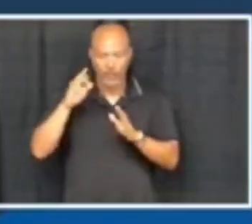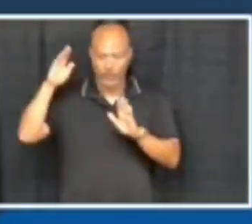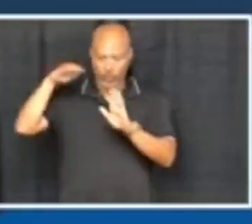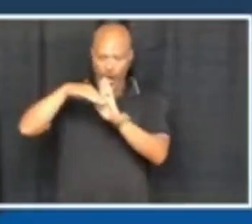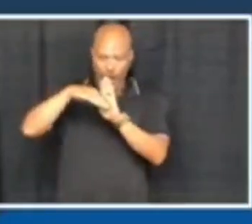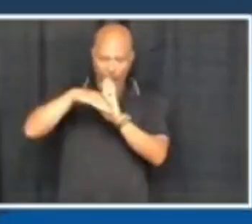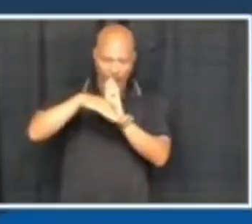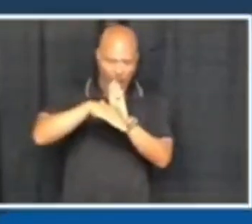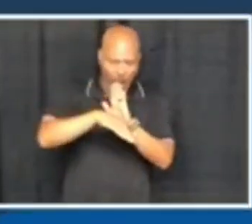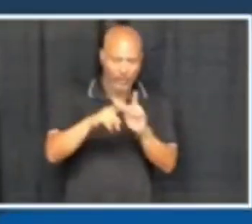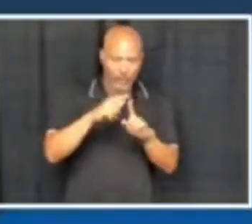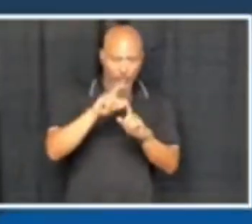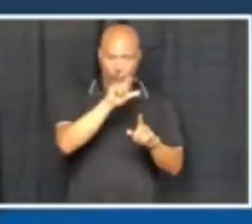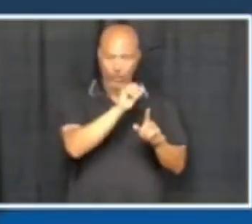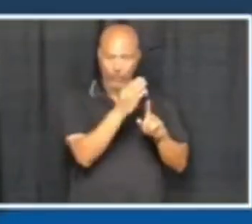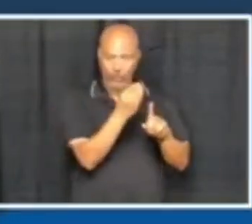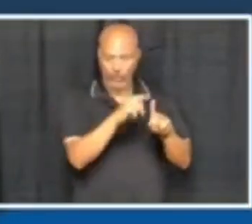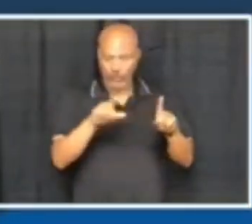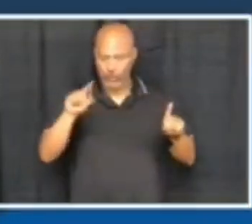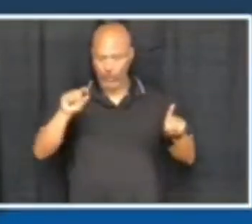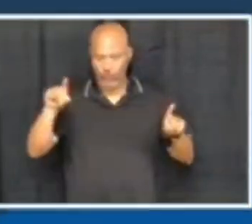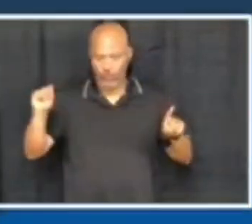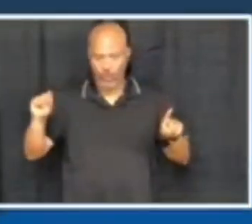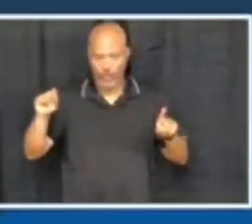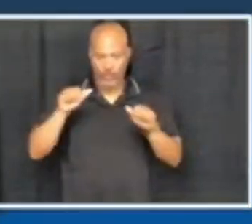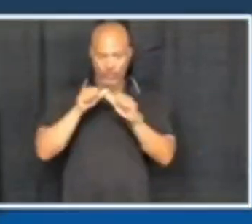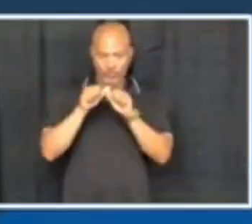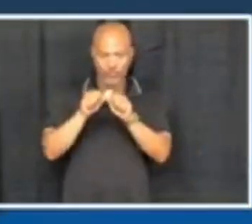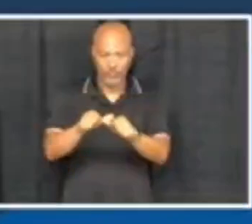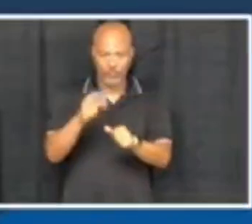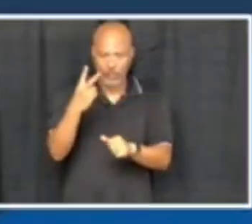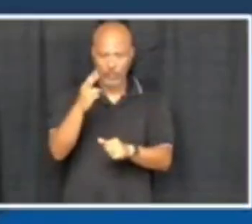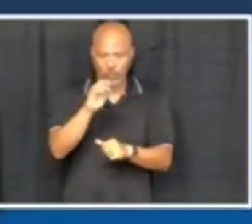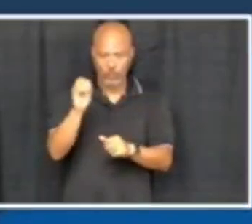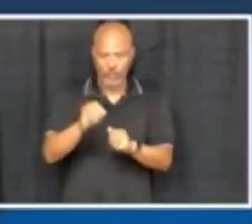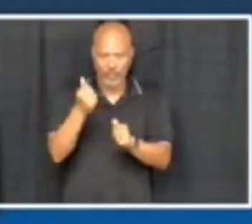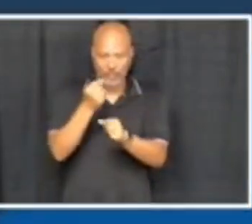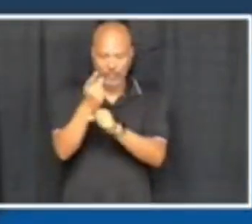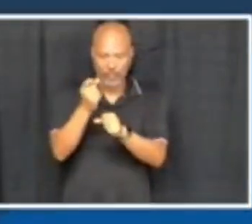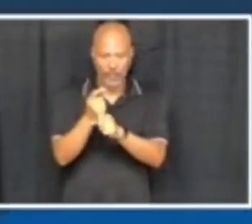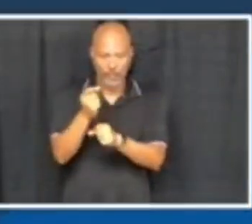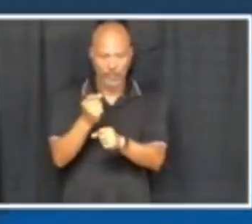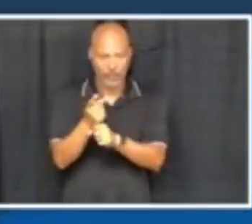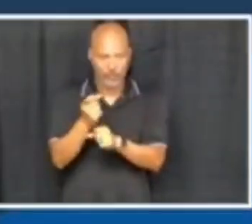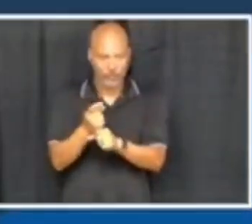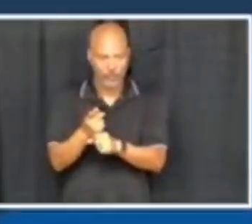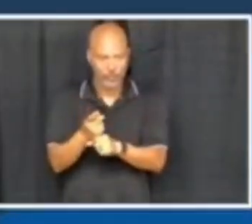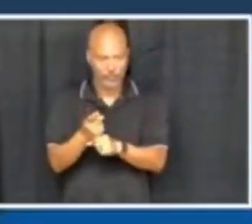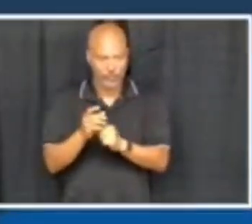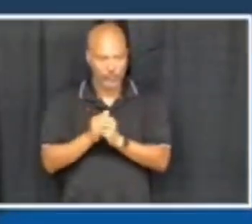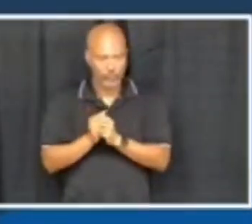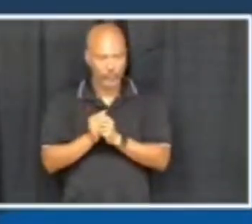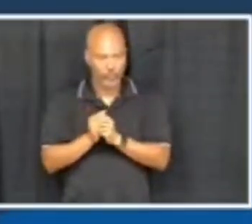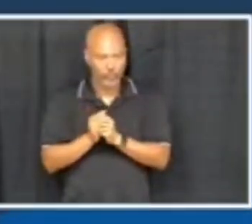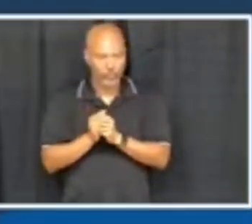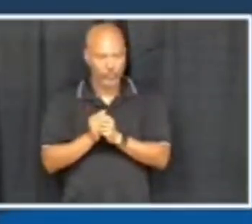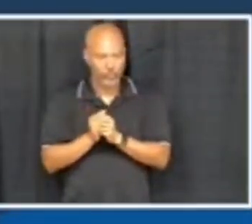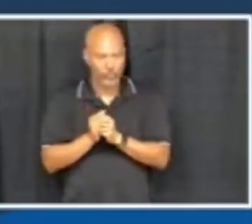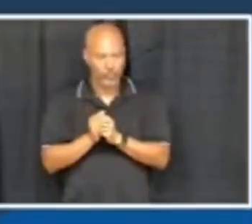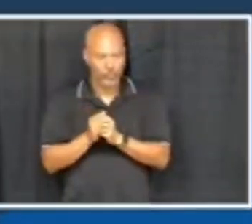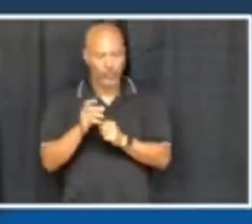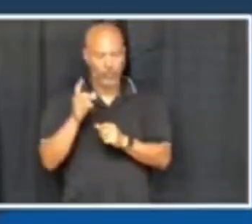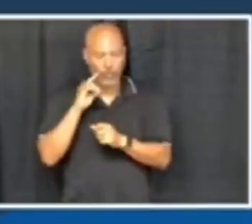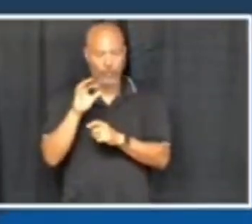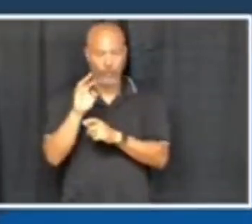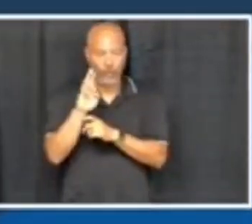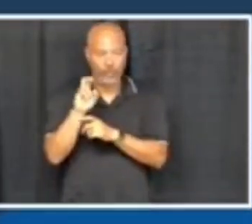dropping from 2014 to 2020 consistently. It's about 2% every year, and so